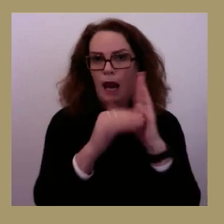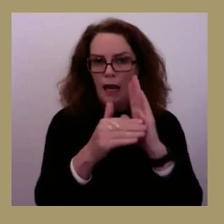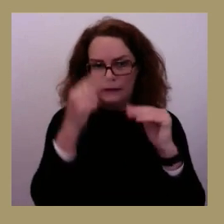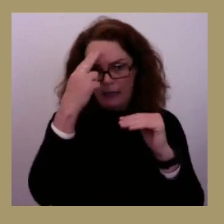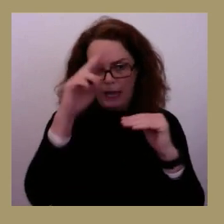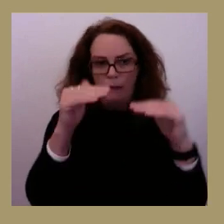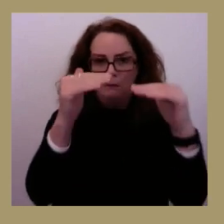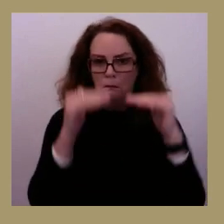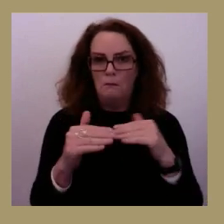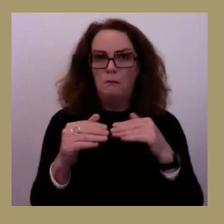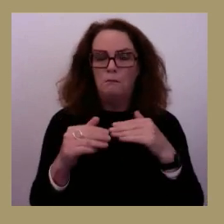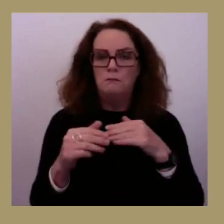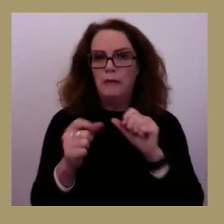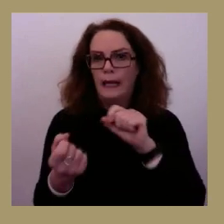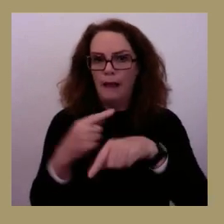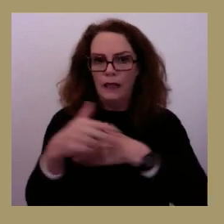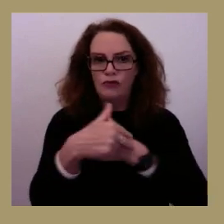Entering in the password.